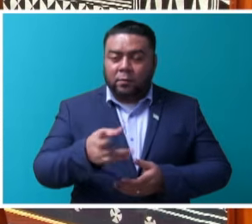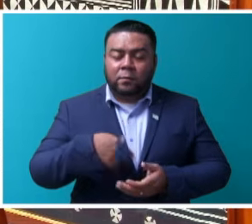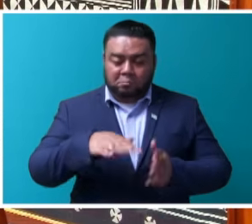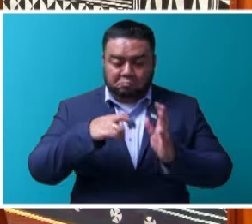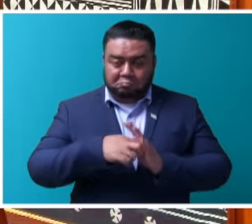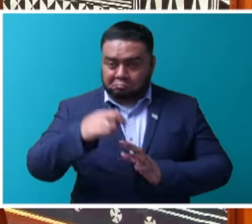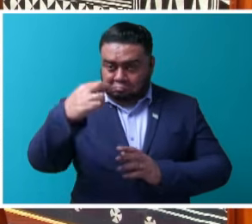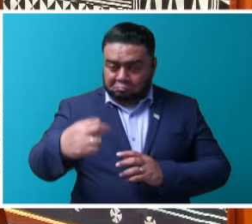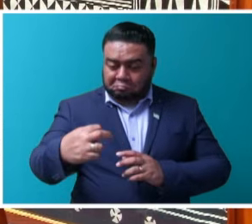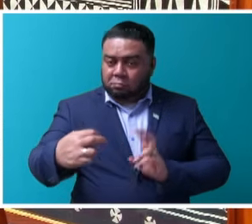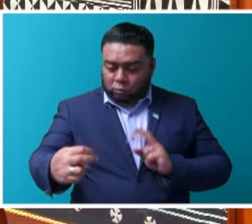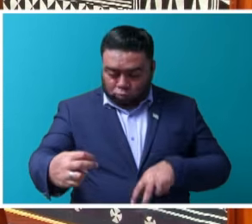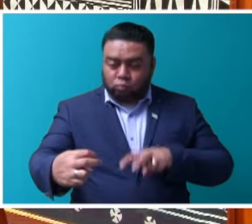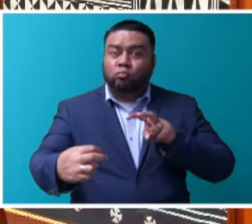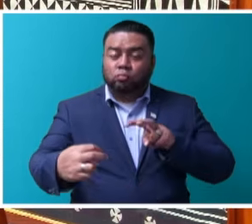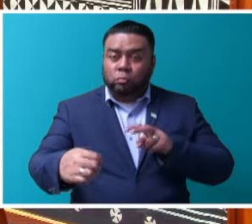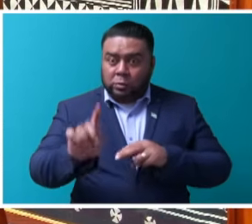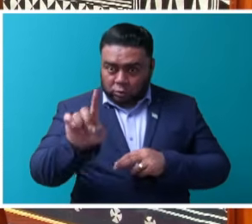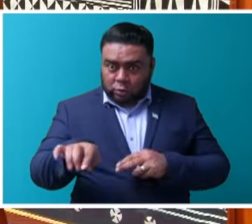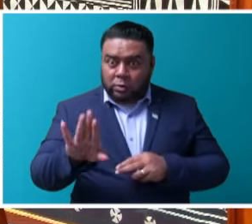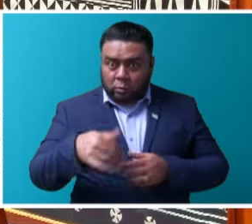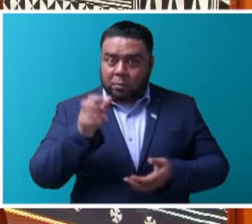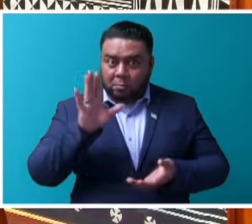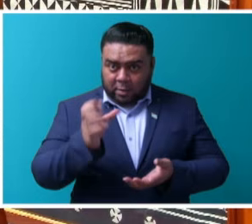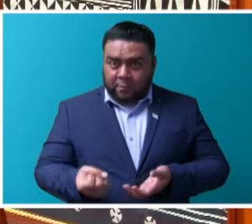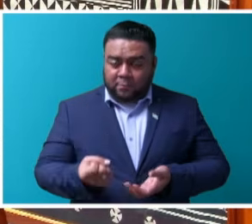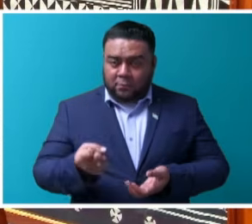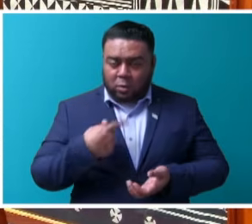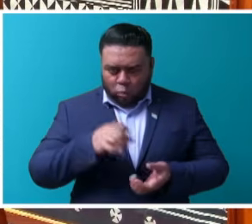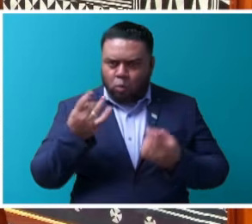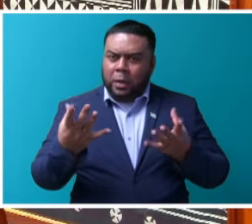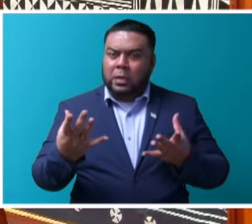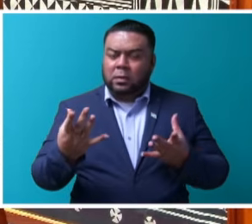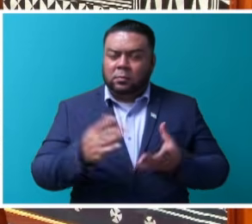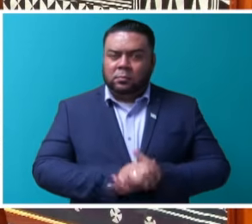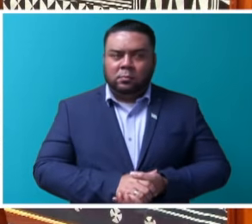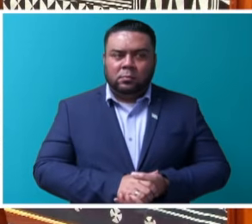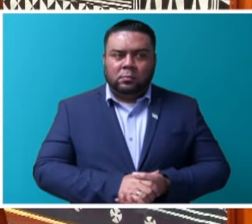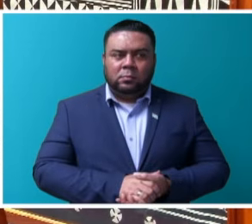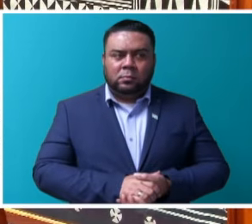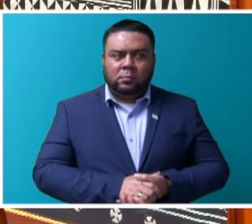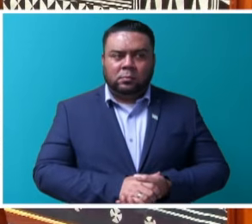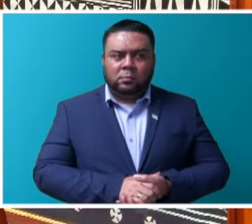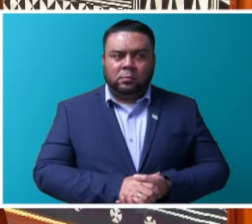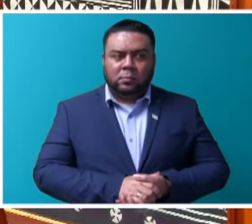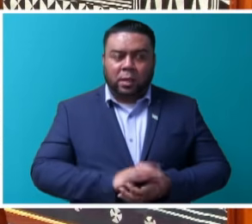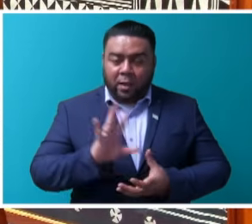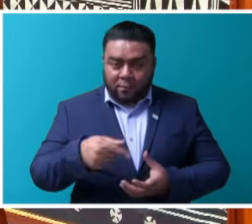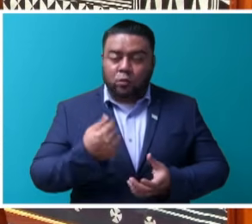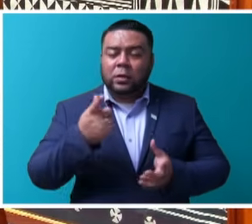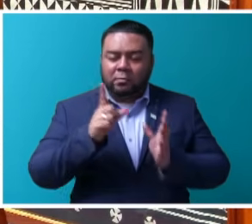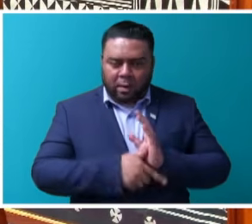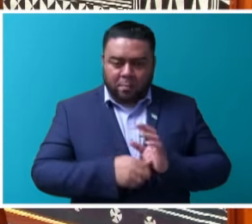me, to check whether he was present and was ready. And in almost every